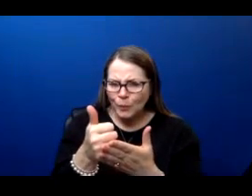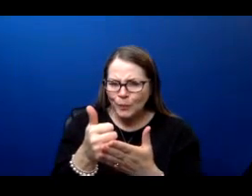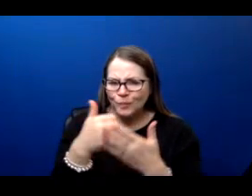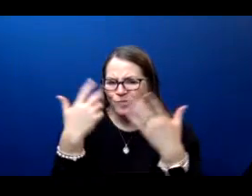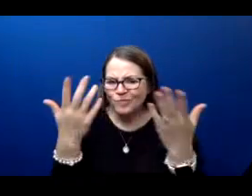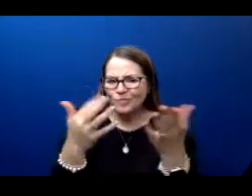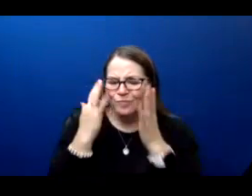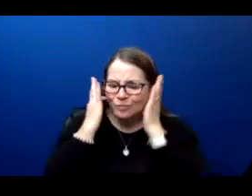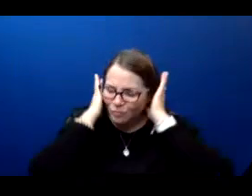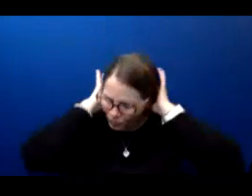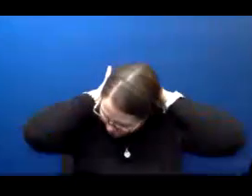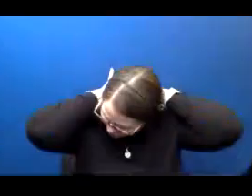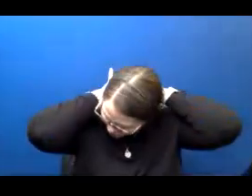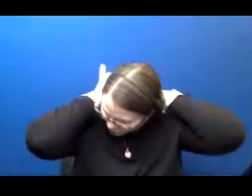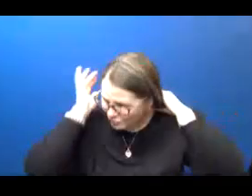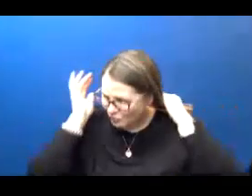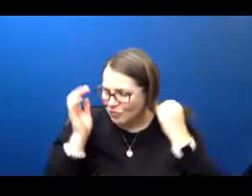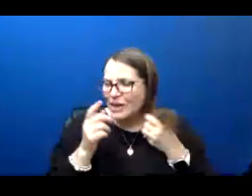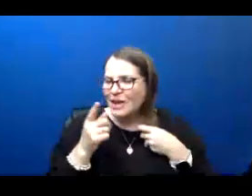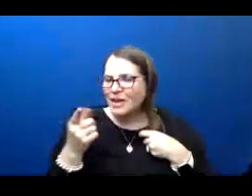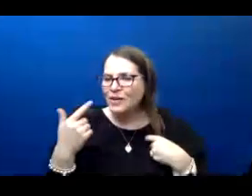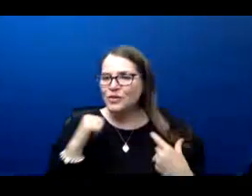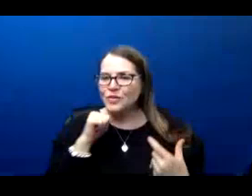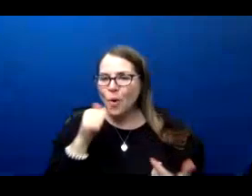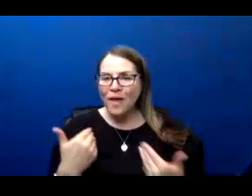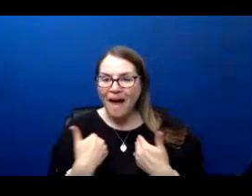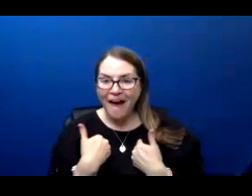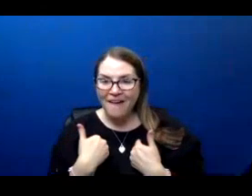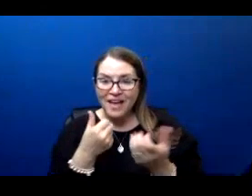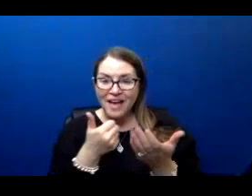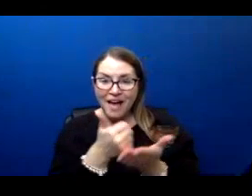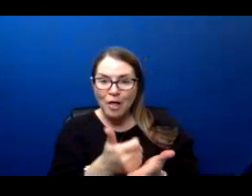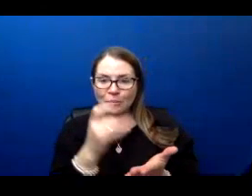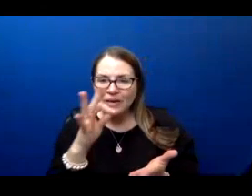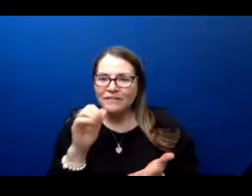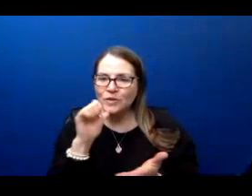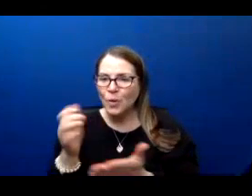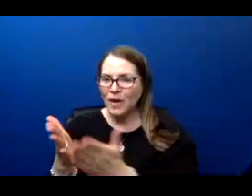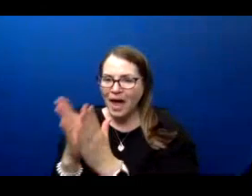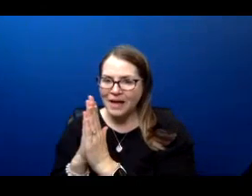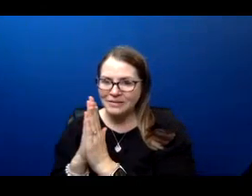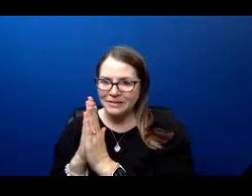there's a thing that says you have not because you ask not. Well, Yes. so I'm making myself available.